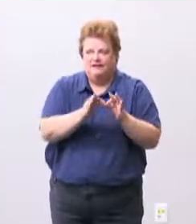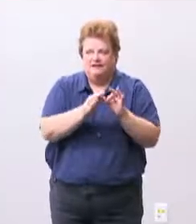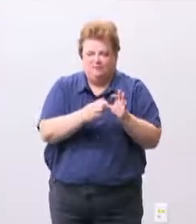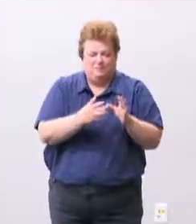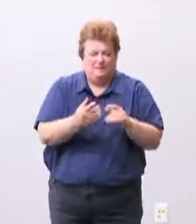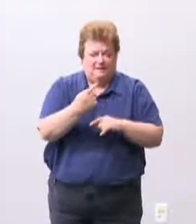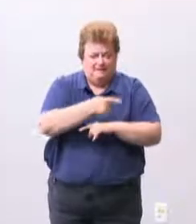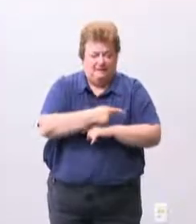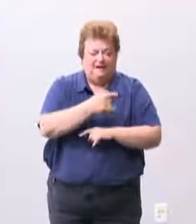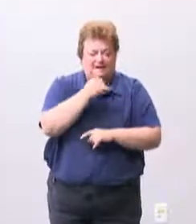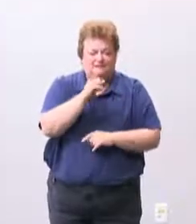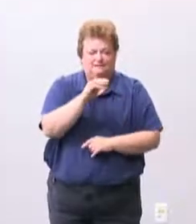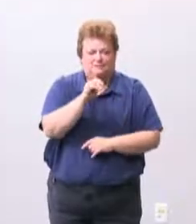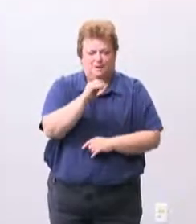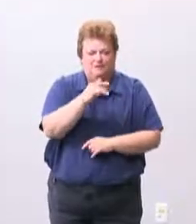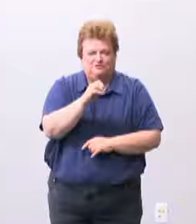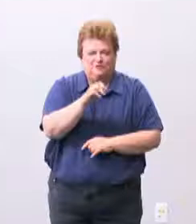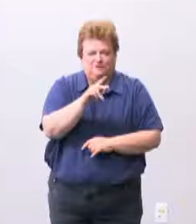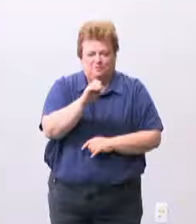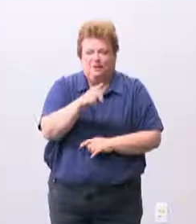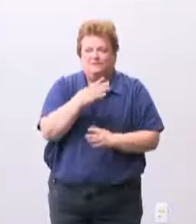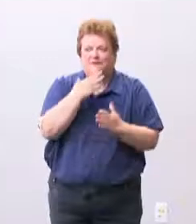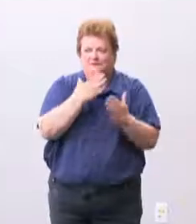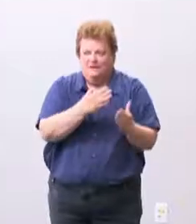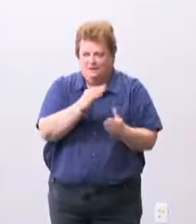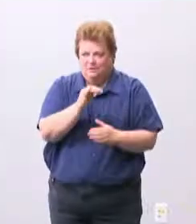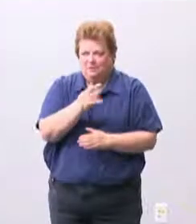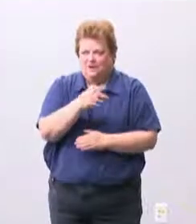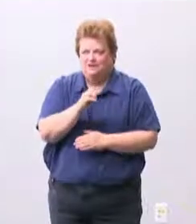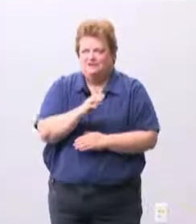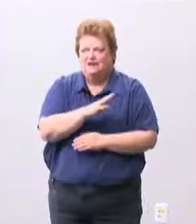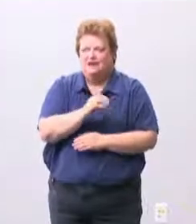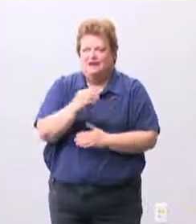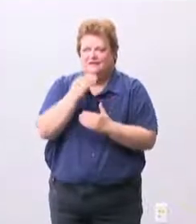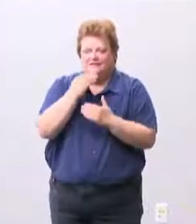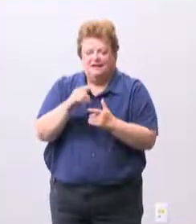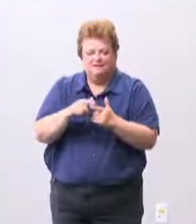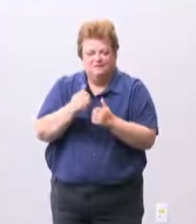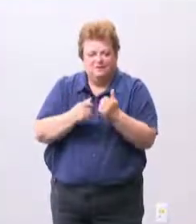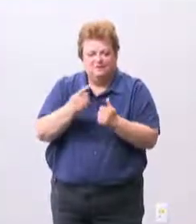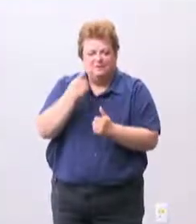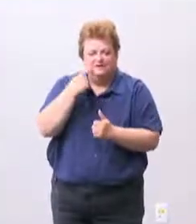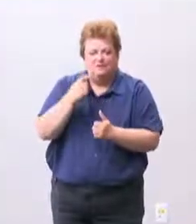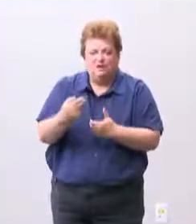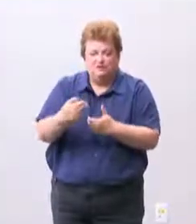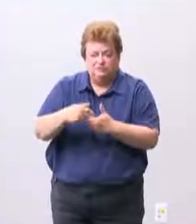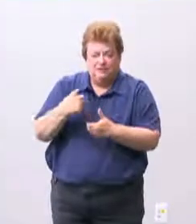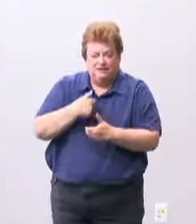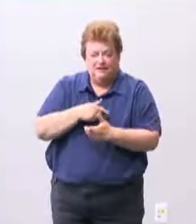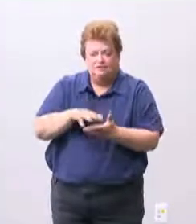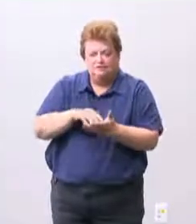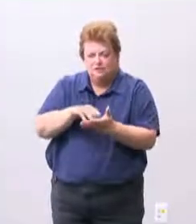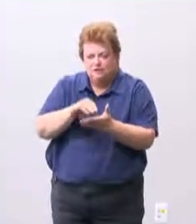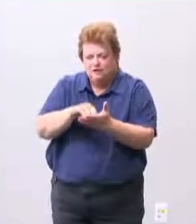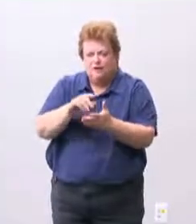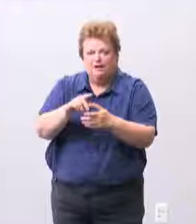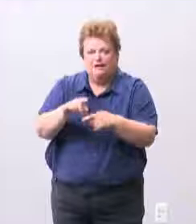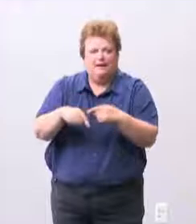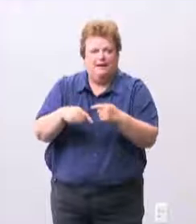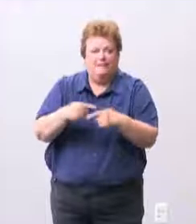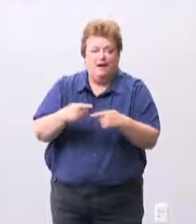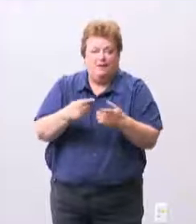us today is Margie Propp. Thank you, Margie, and thanks to everyone for joining us to learn about the latest